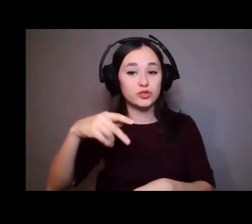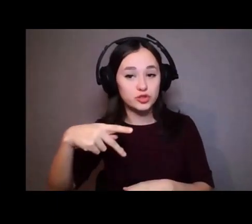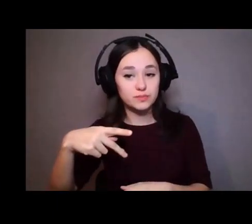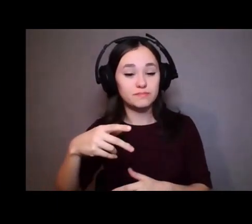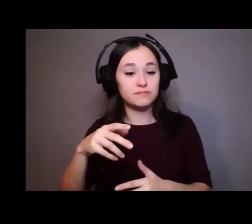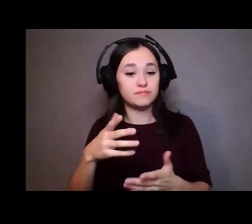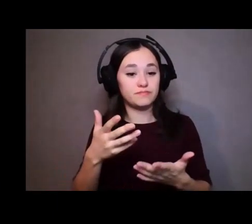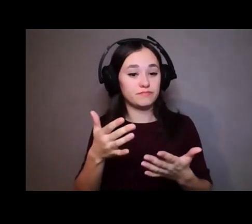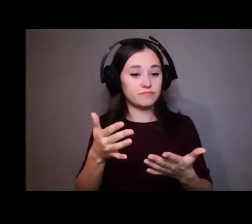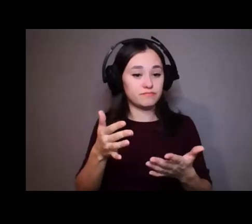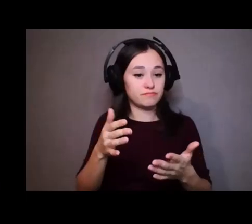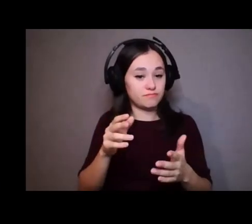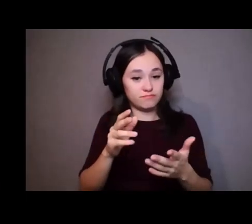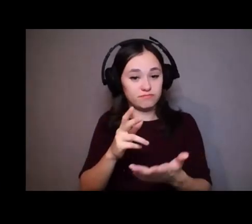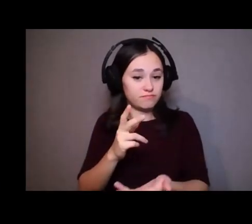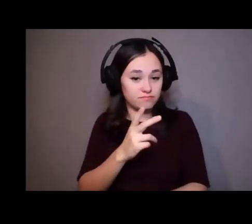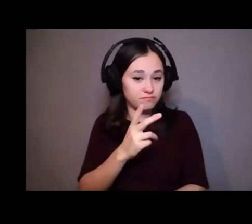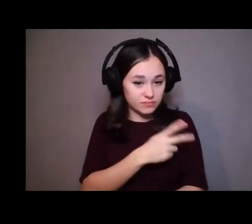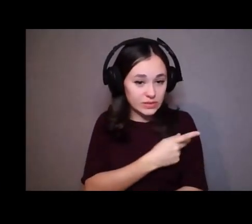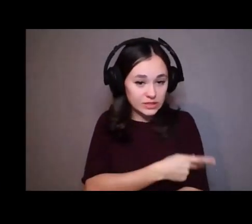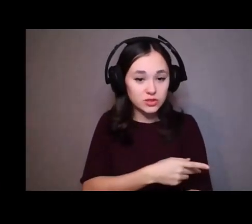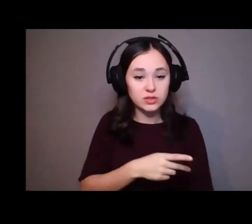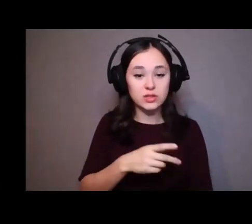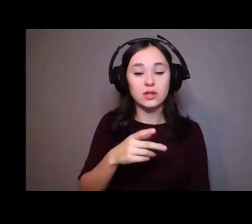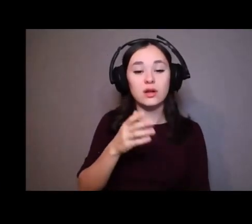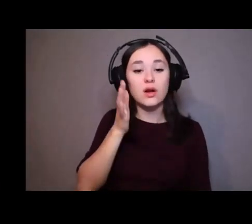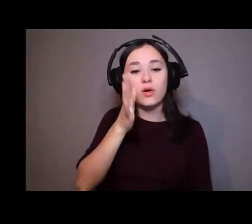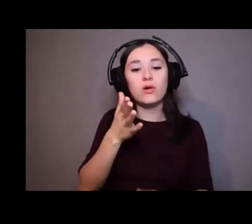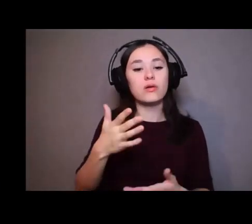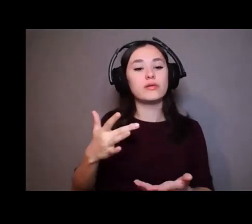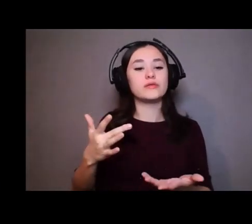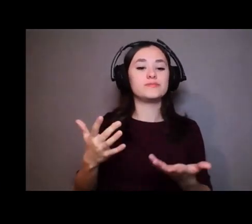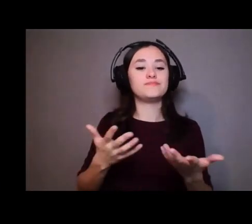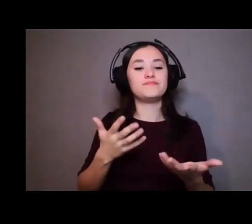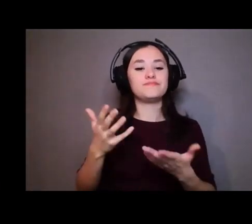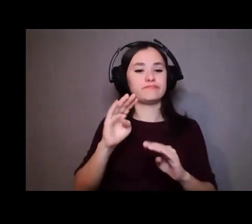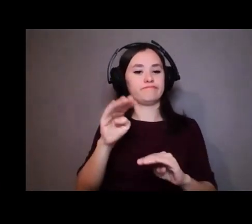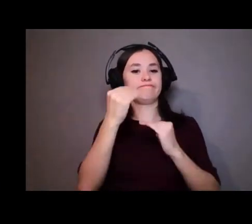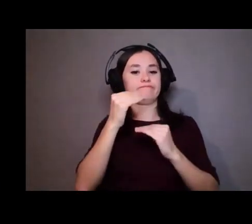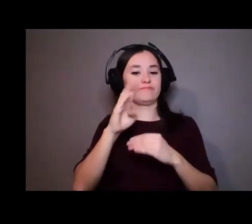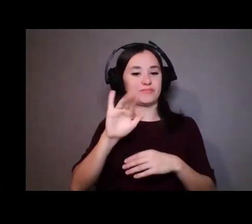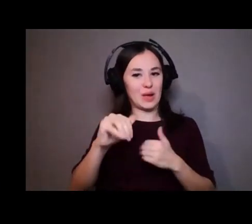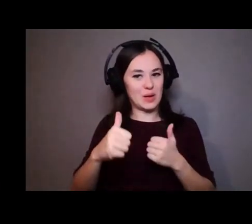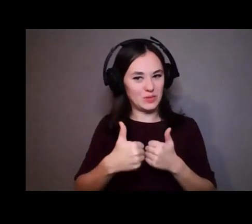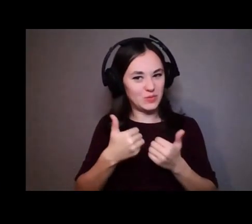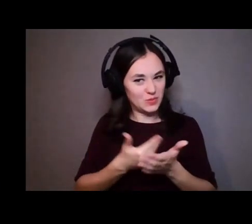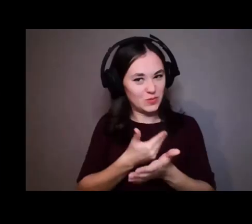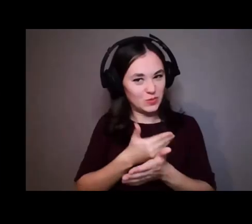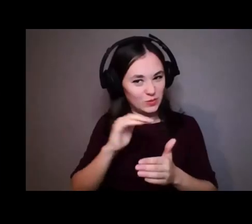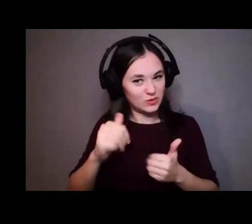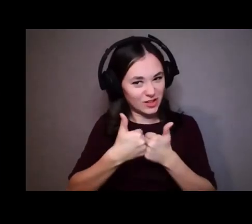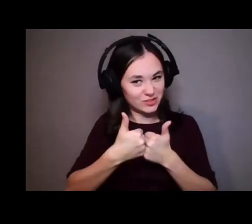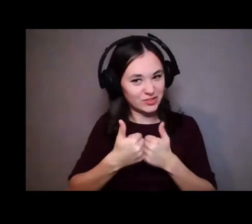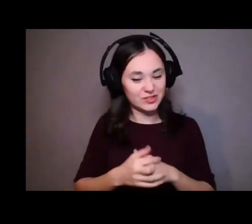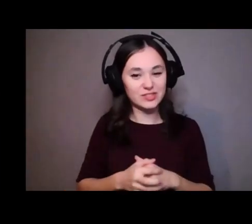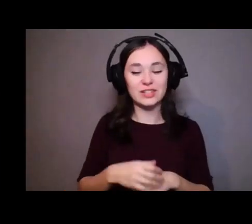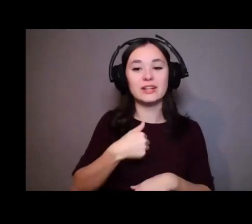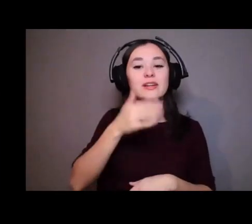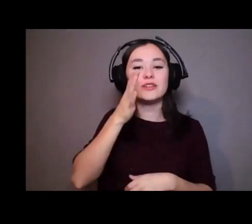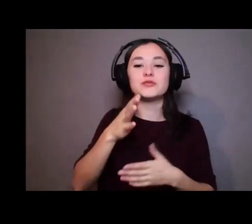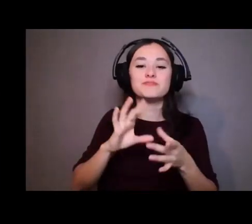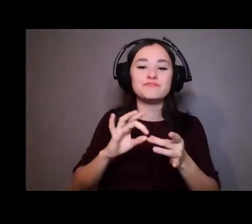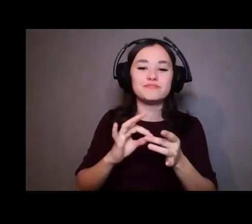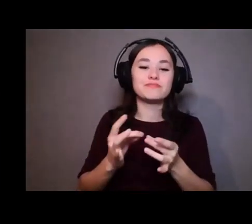for raising general fund and cash fund revenues. On the general fund side, as we've spoken about before, and we'll reiterate a couple